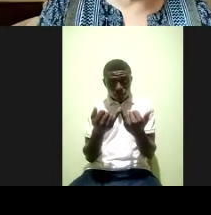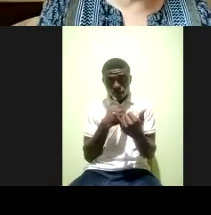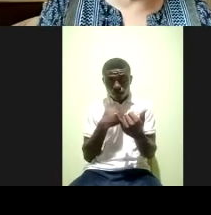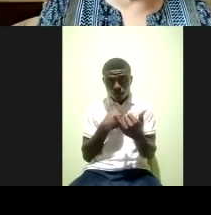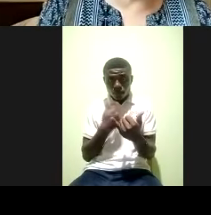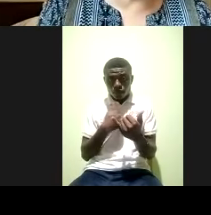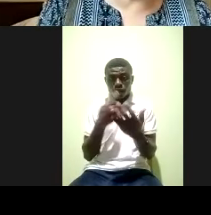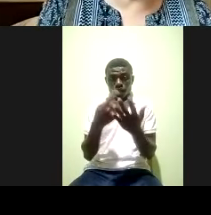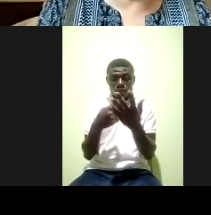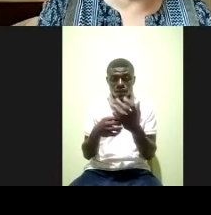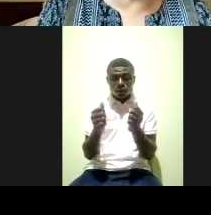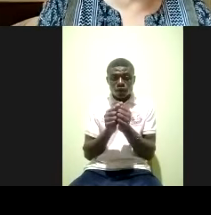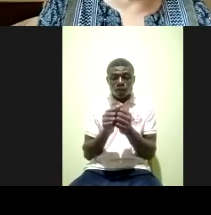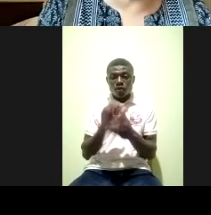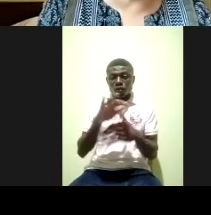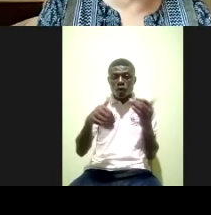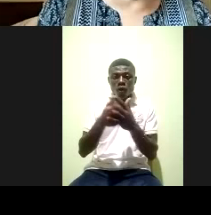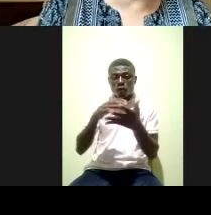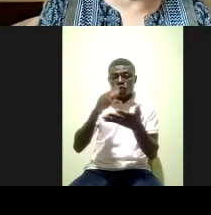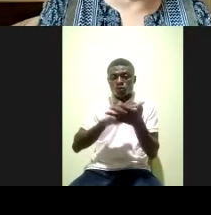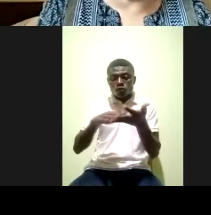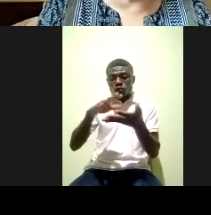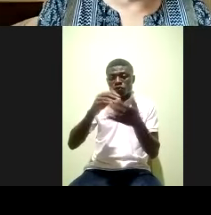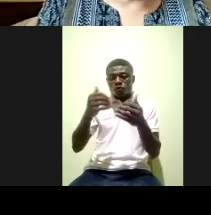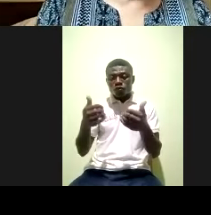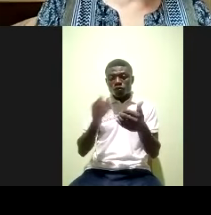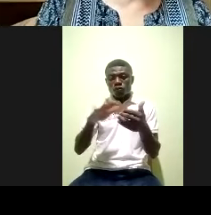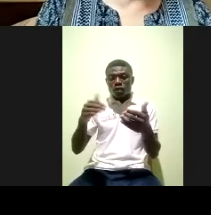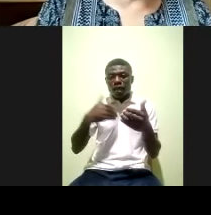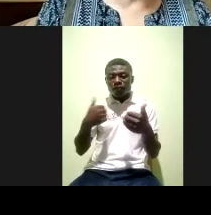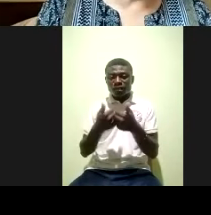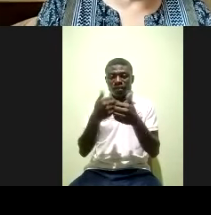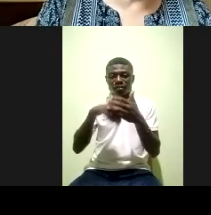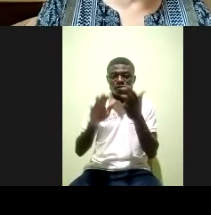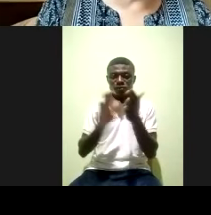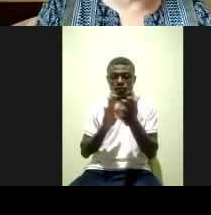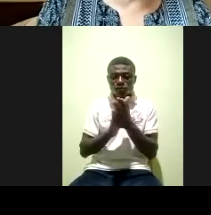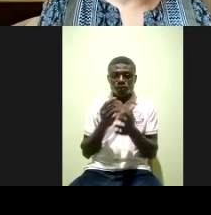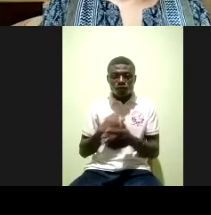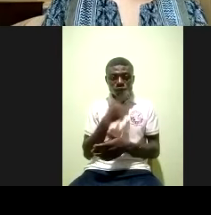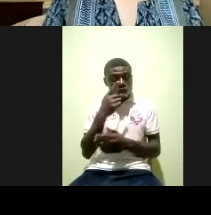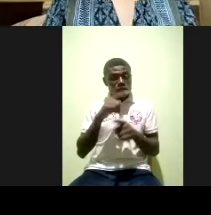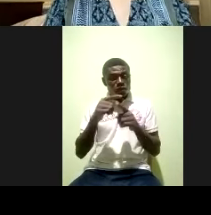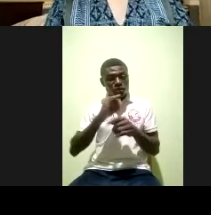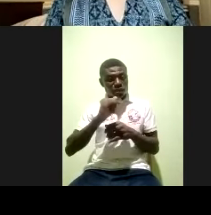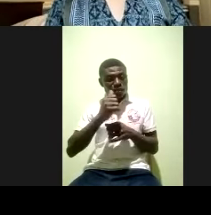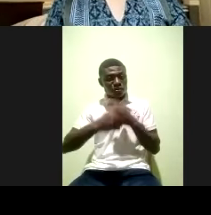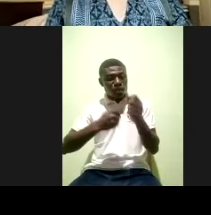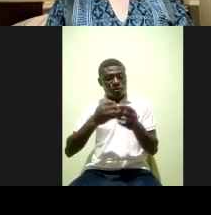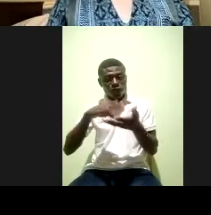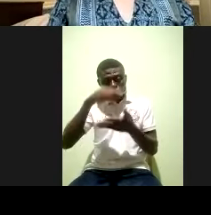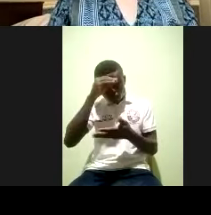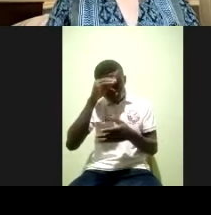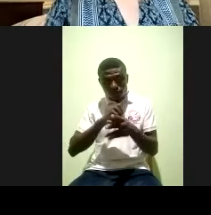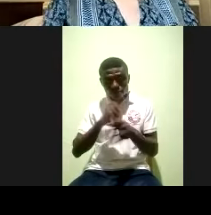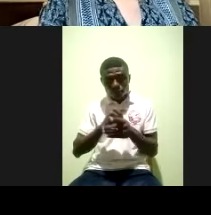this part, that no two children have the challenges, the same part, same type of learning disabilities. Now, if